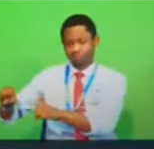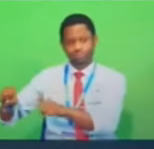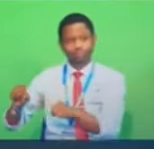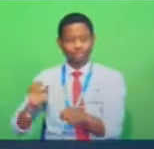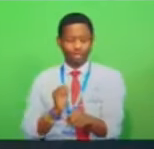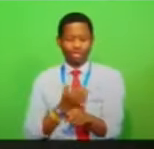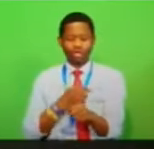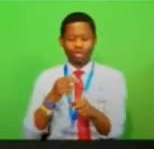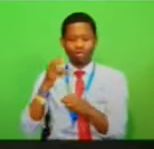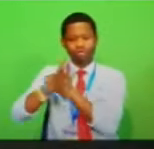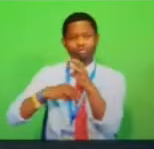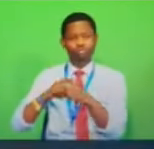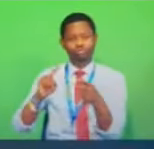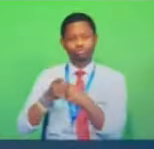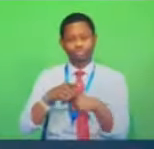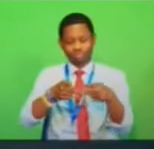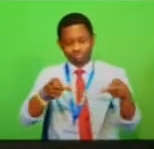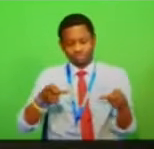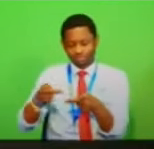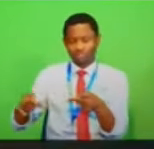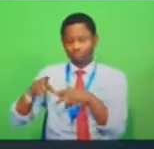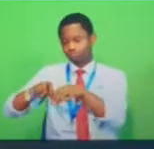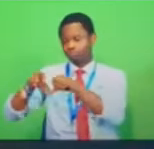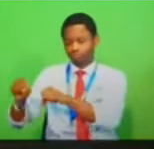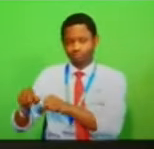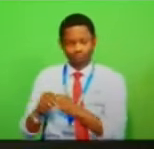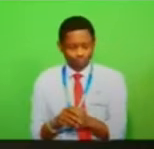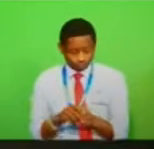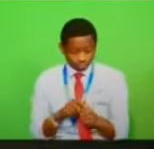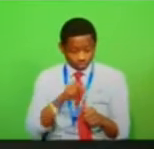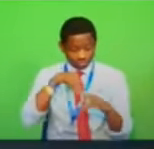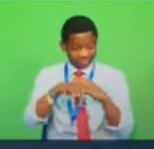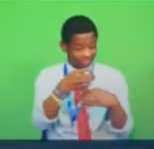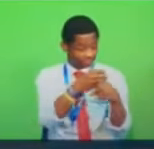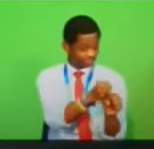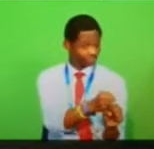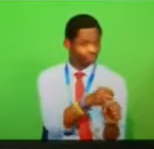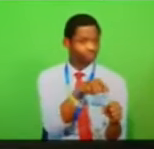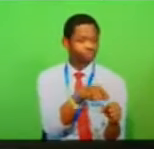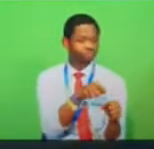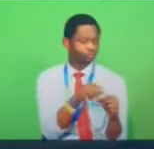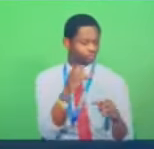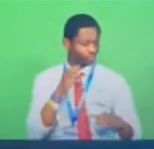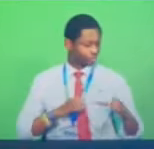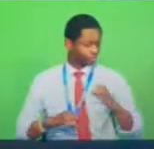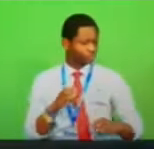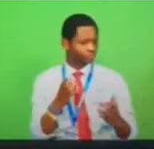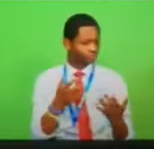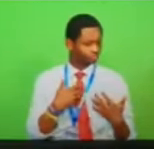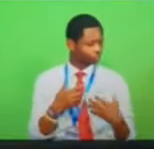Our well today, spheres to take. So in summary, we are looking at a culture modulated and characterized by artificial